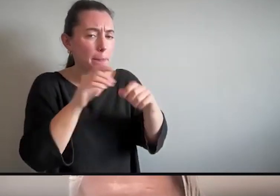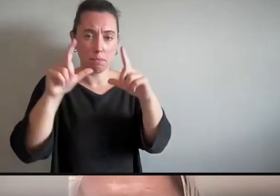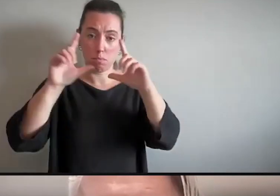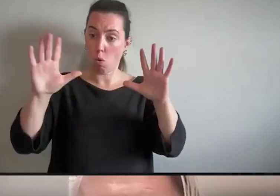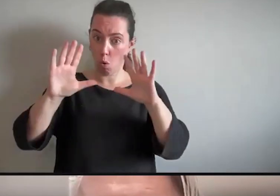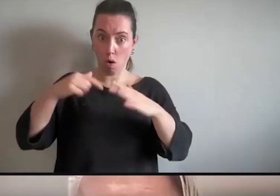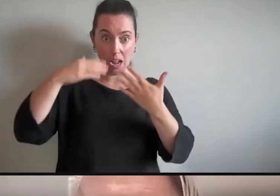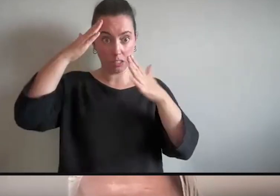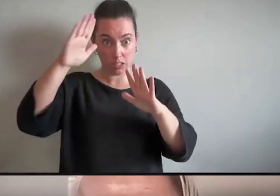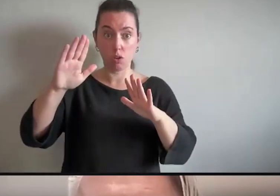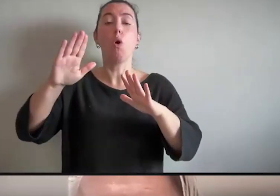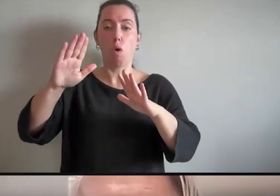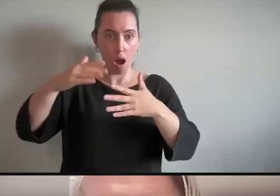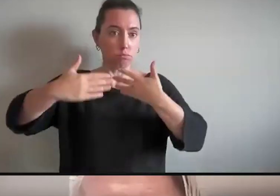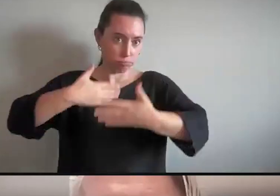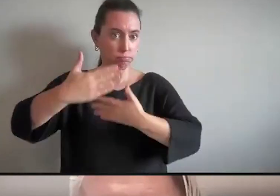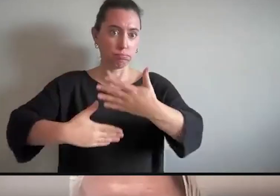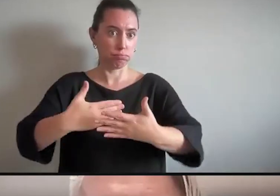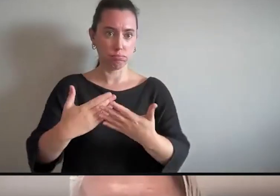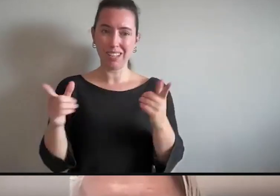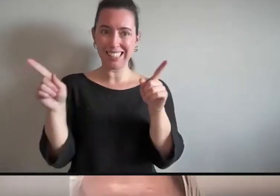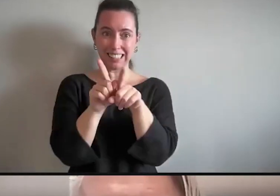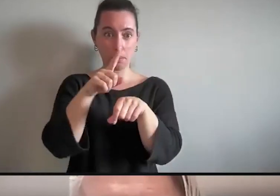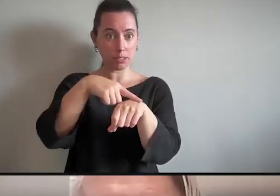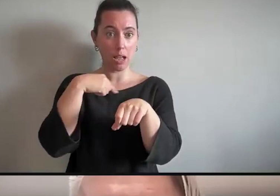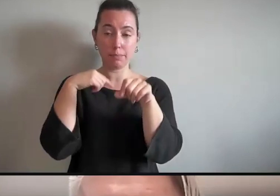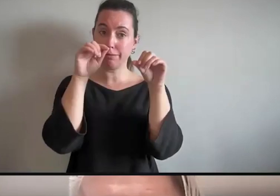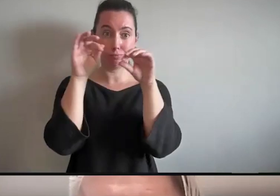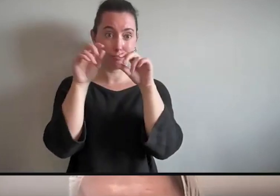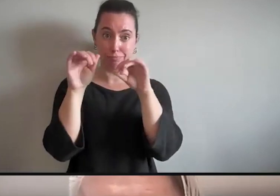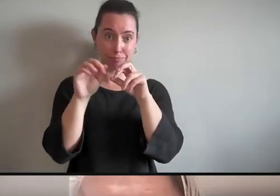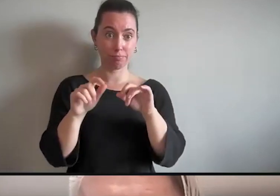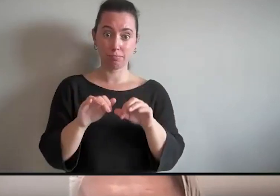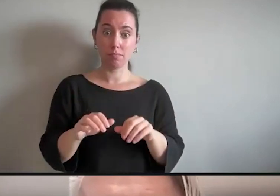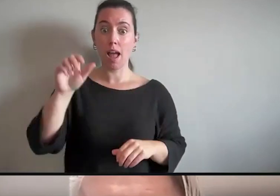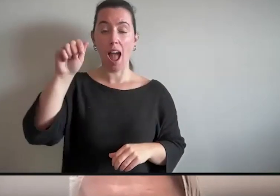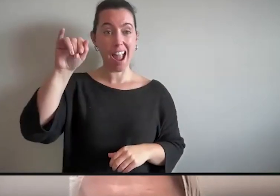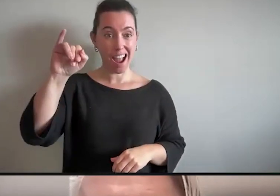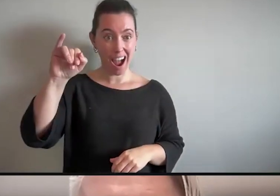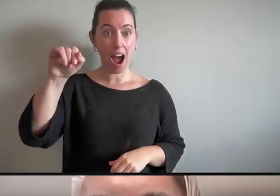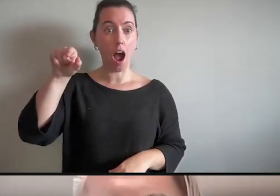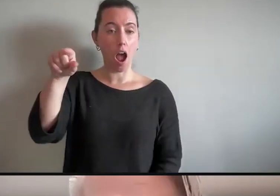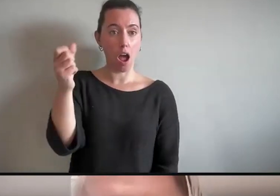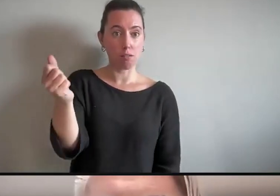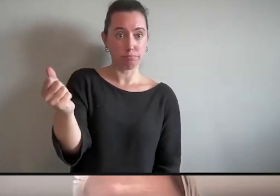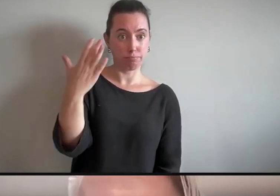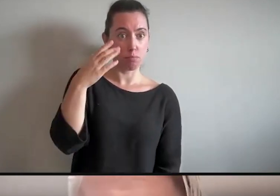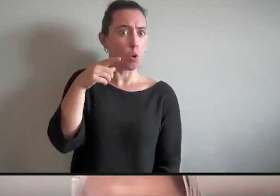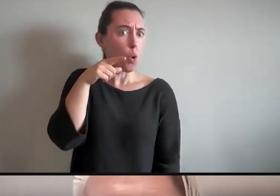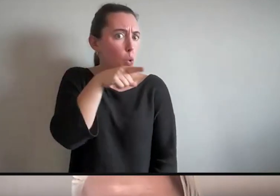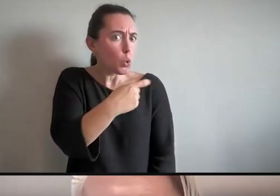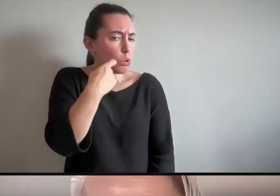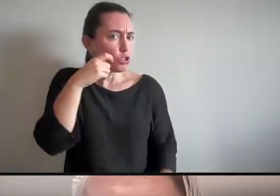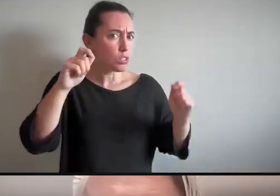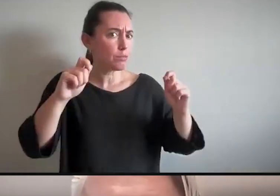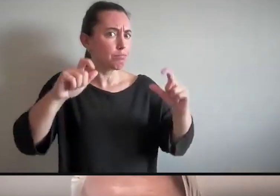I'm authoring a document, the AI behind it would know, oh, you just created a large bold font. Did you mean